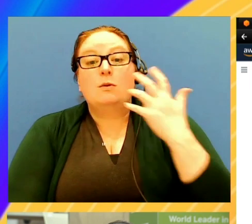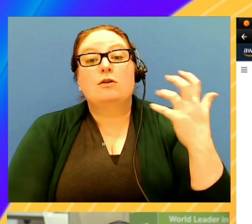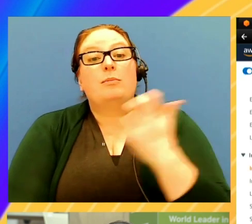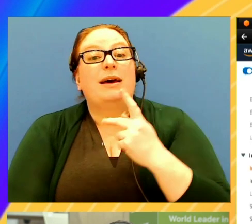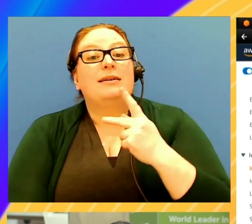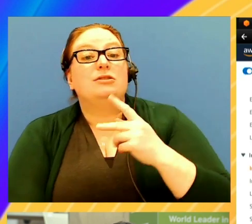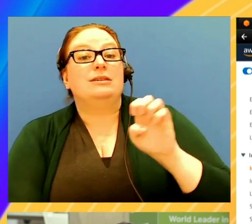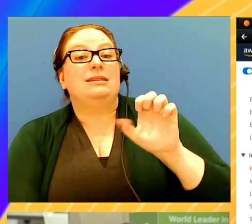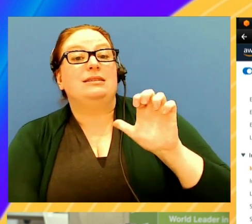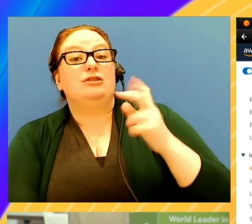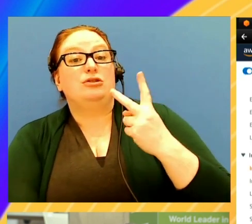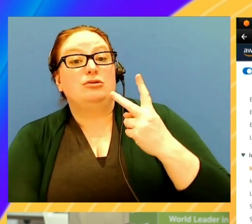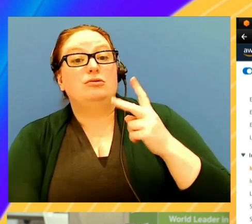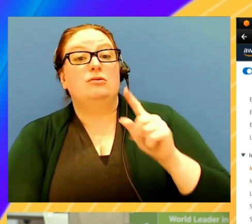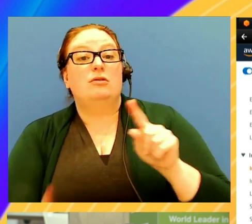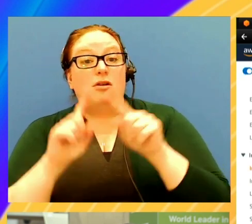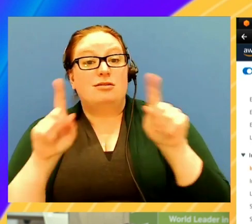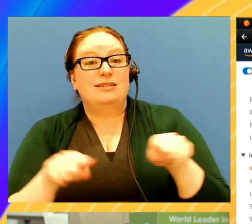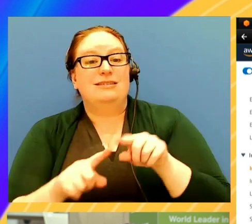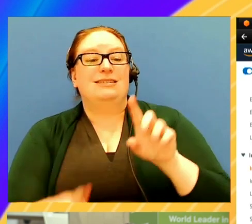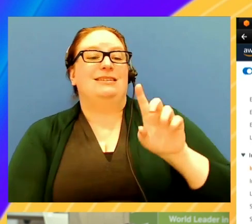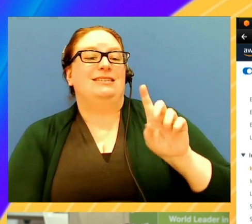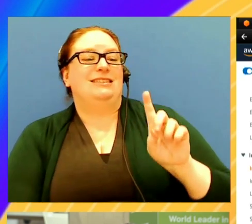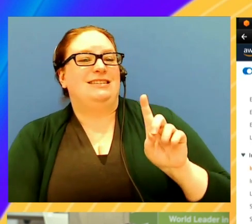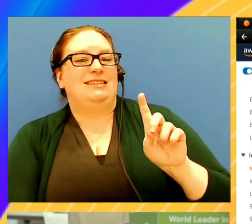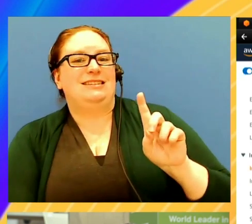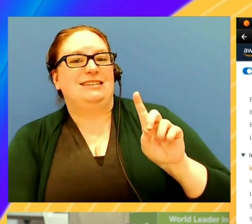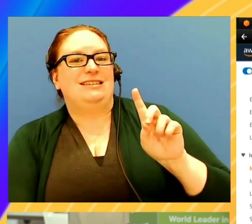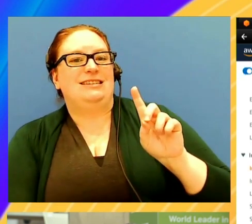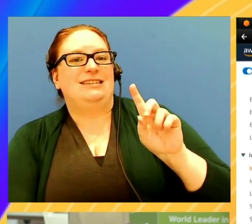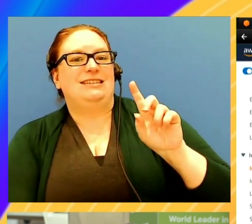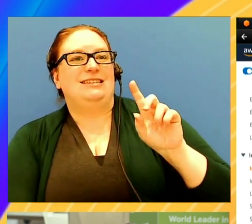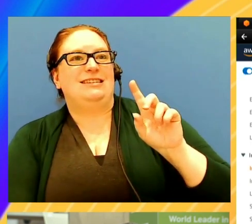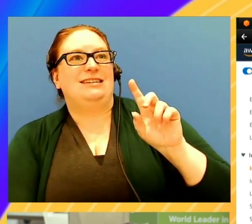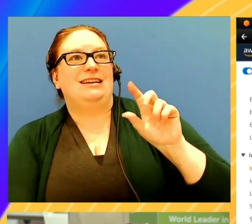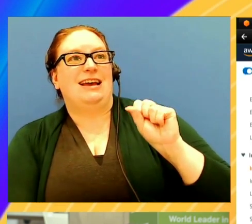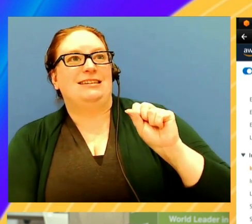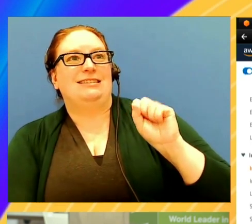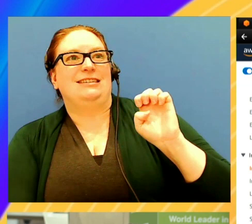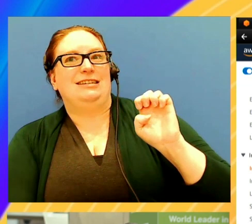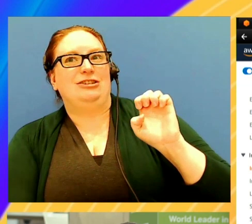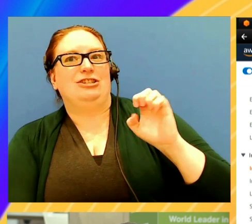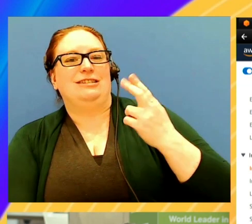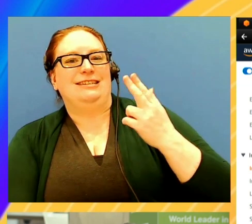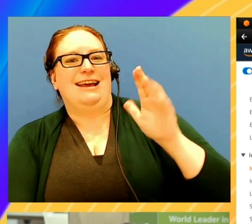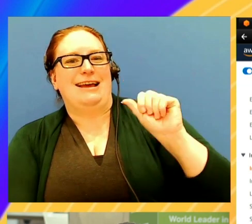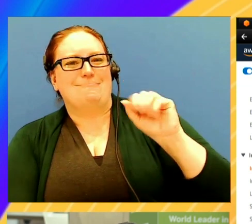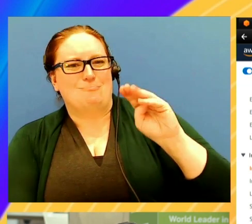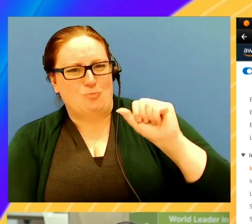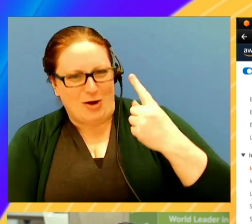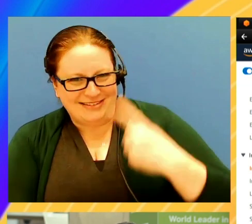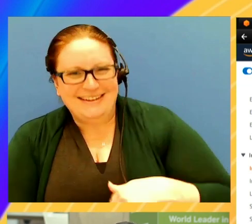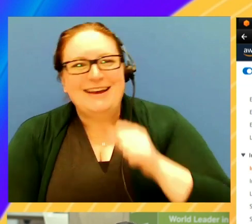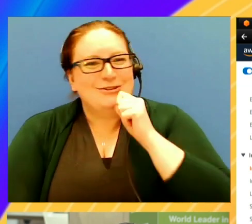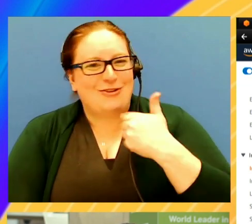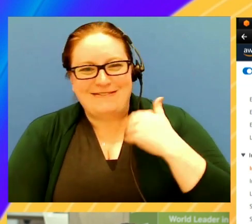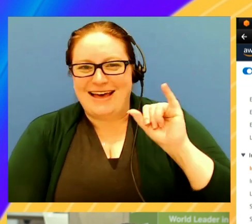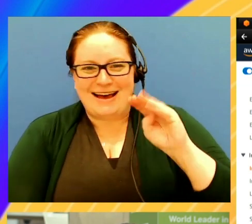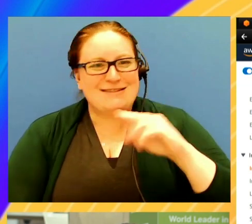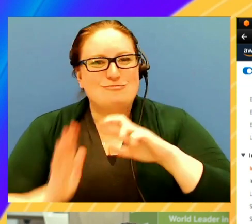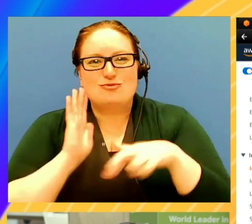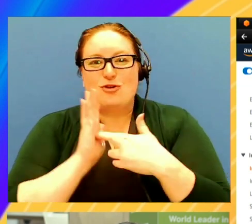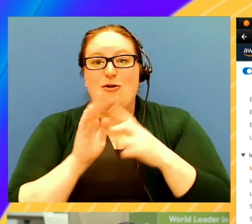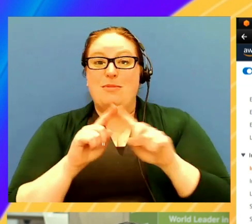console, DHCM1, if I pull that up to the security tab, again, I don't have that IAM role, but our agent is still